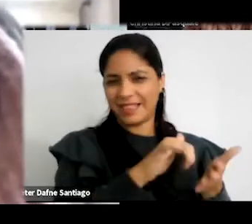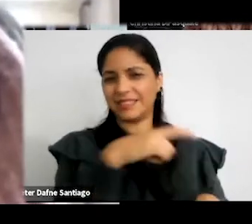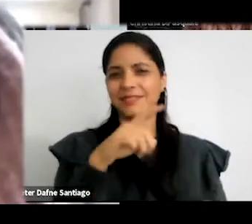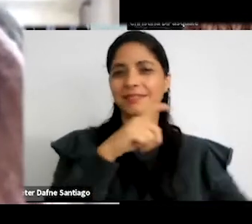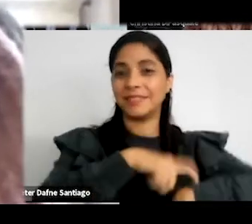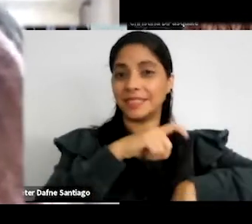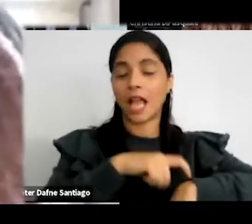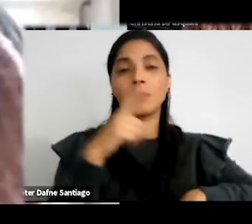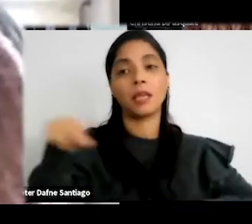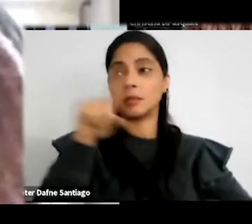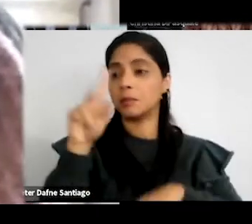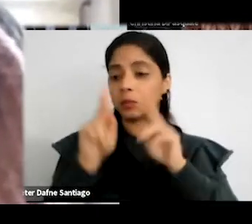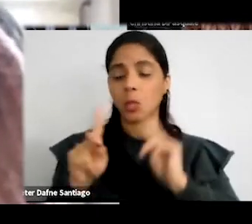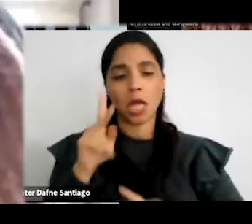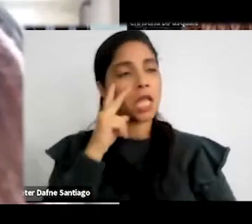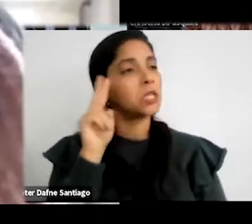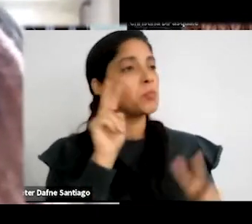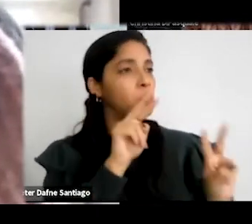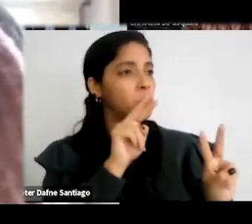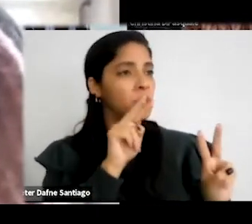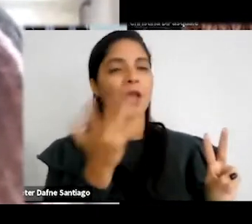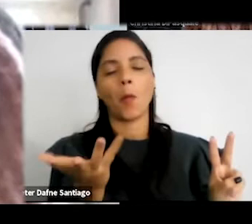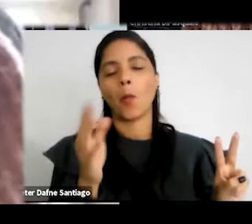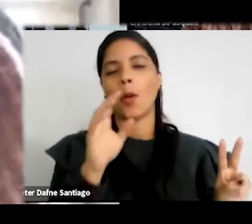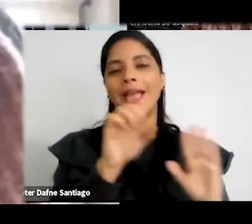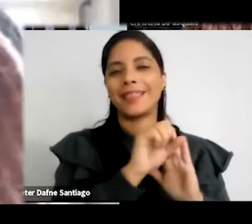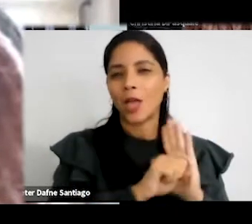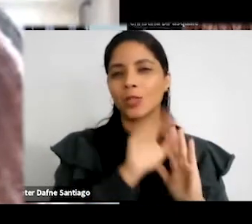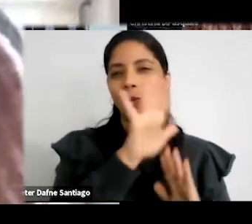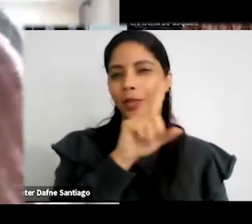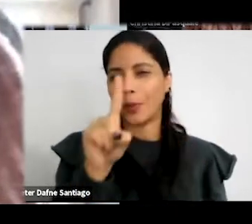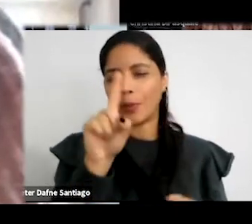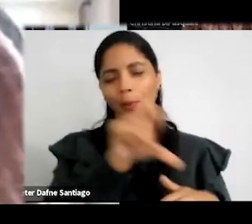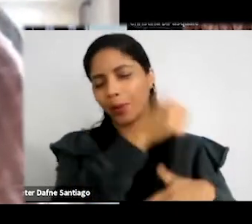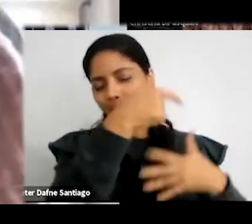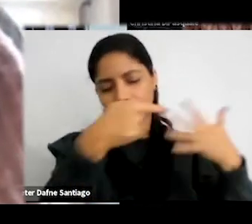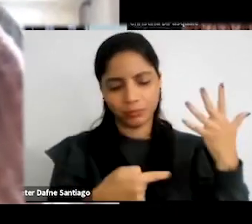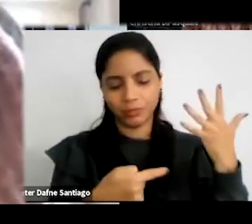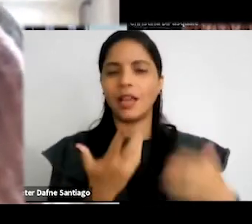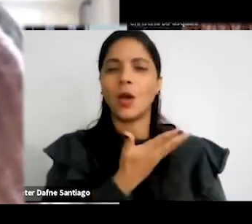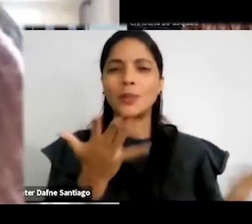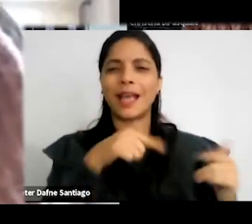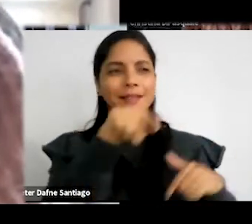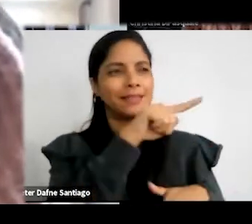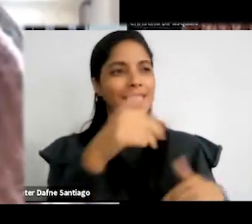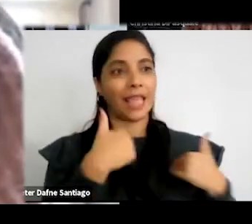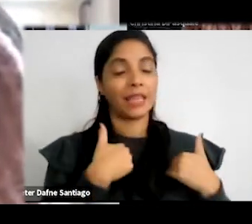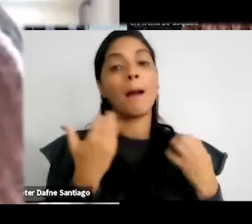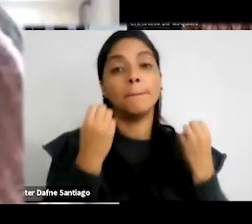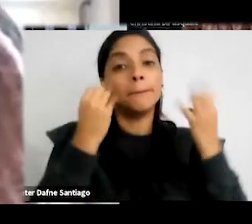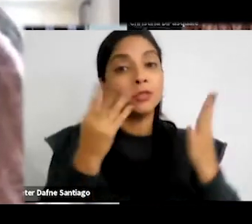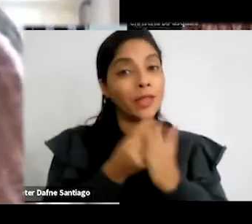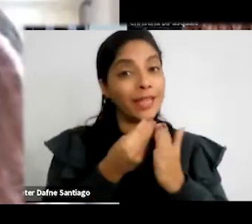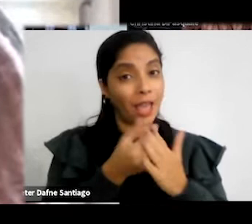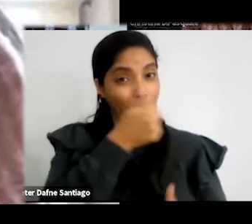State, Bill Moyer's Journal, things that had like some serious station cash behind it. Realidades